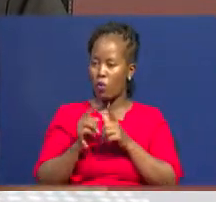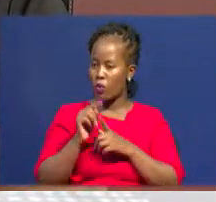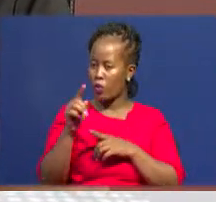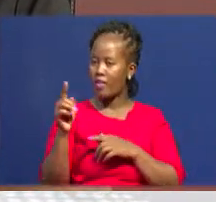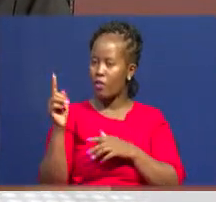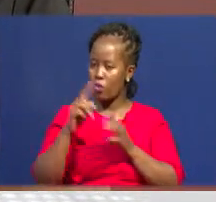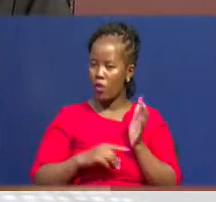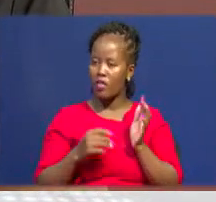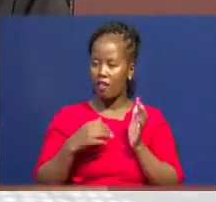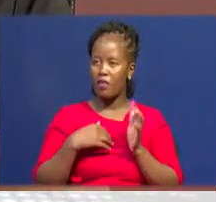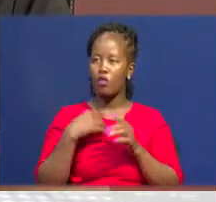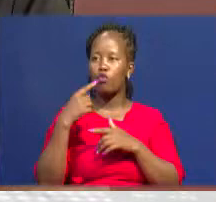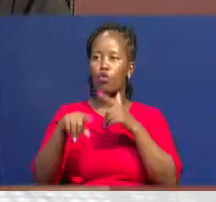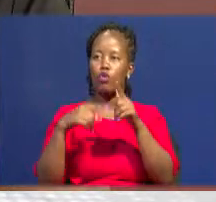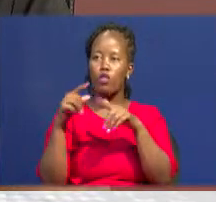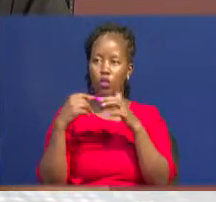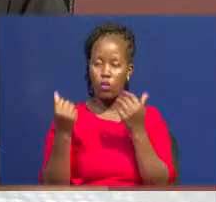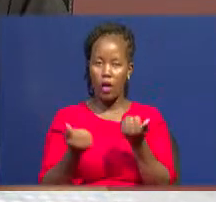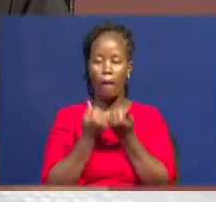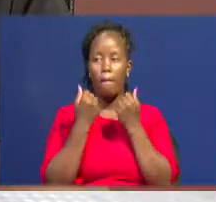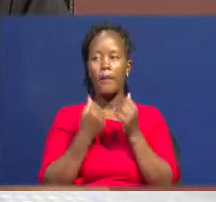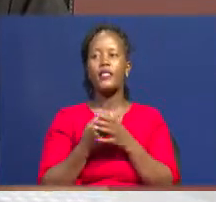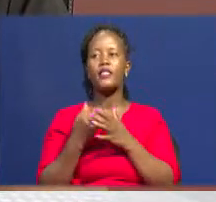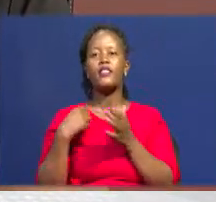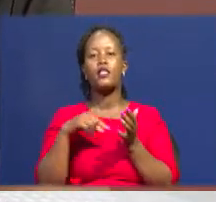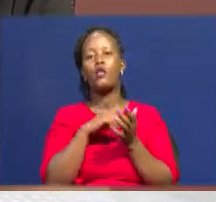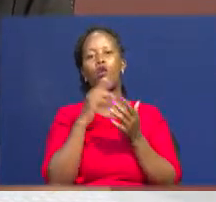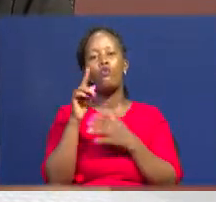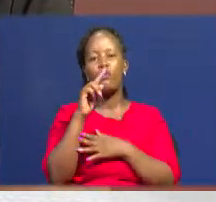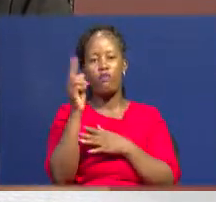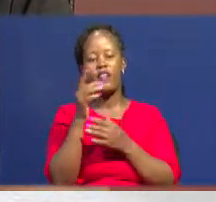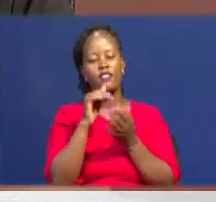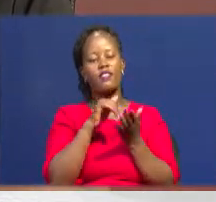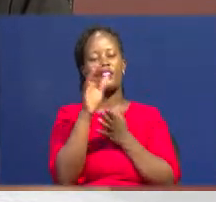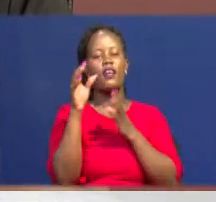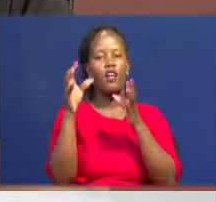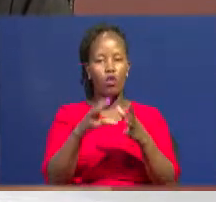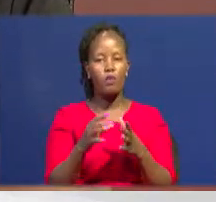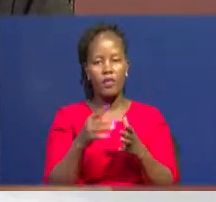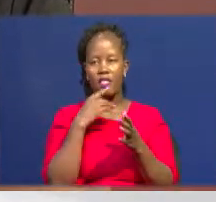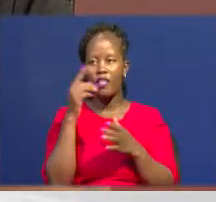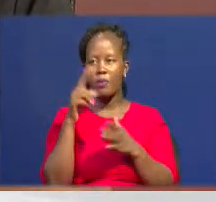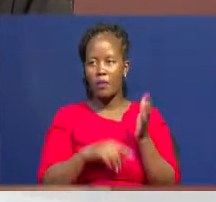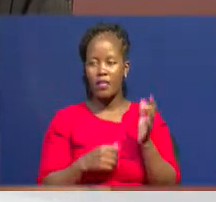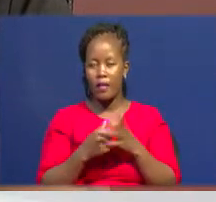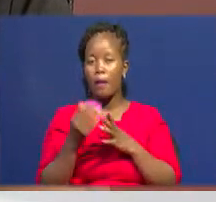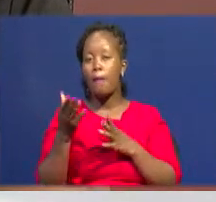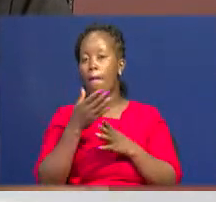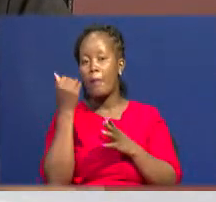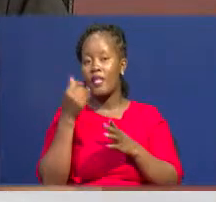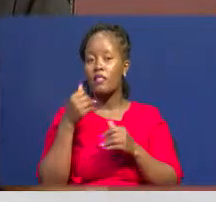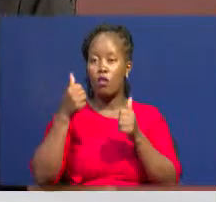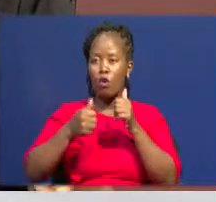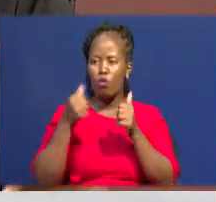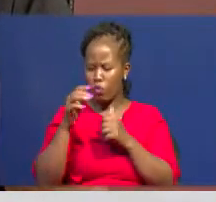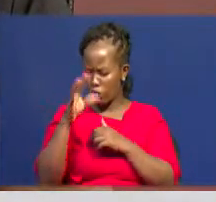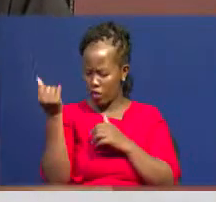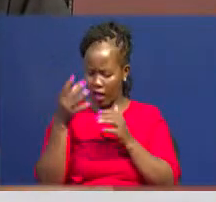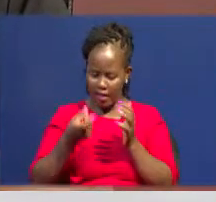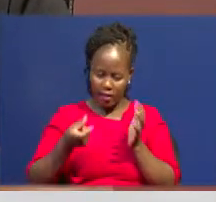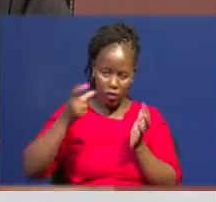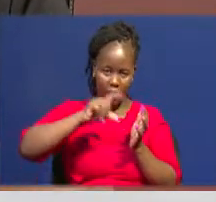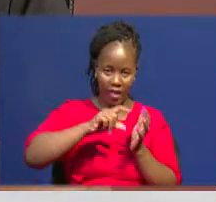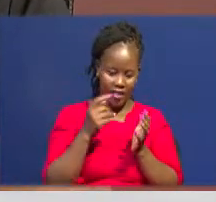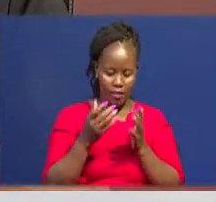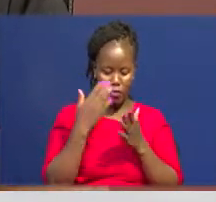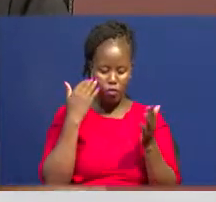been happening. So we develop it to send the publicity, then someone comes and say baseball was just recently added. It was not in the initial